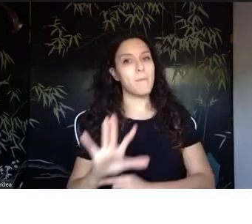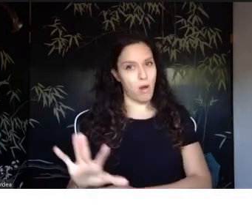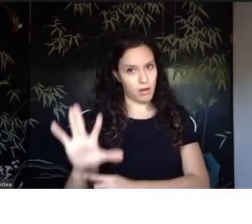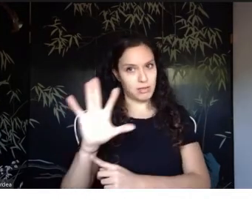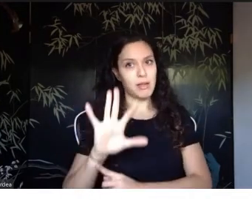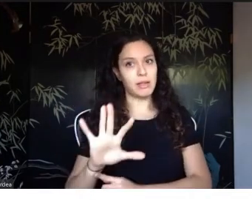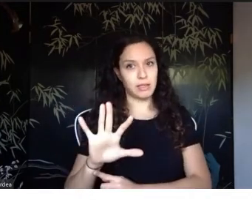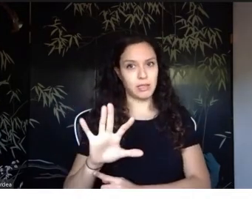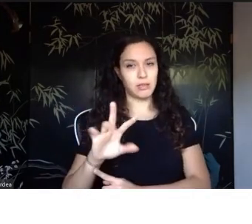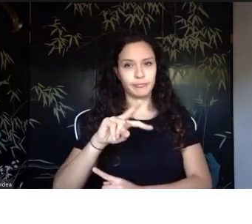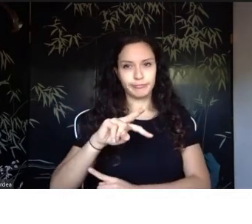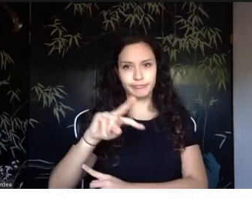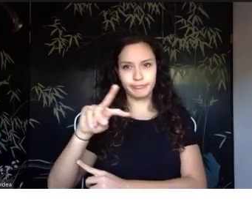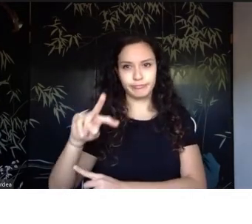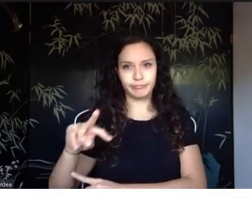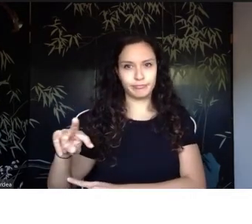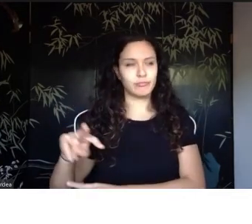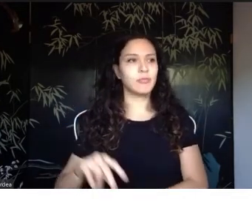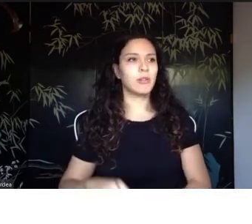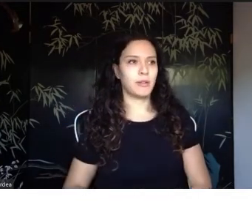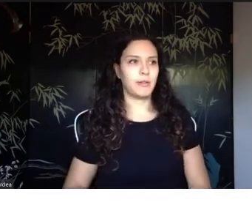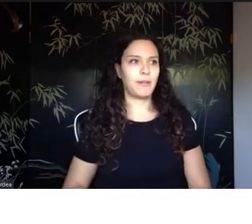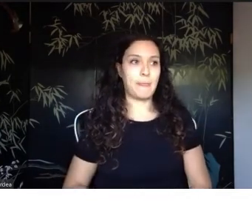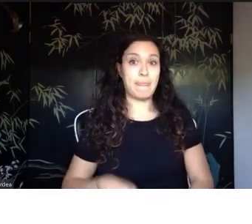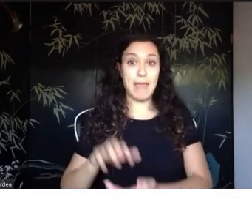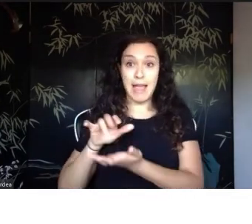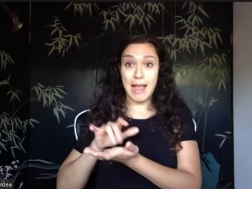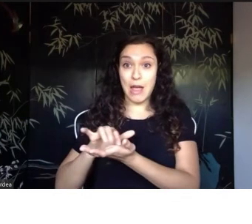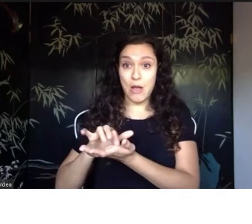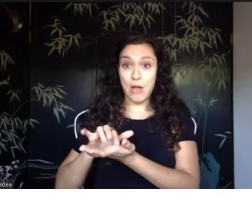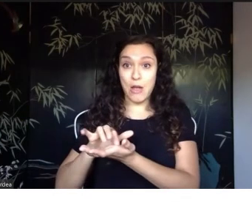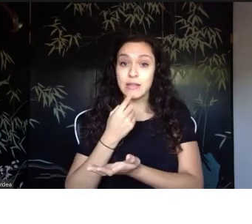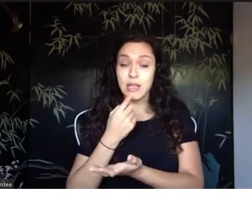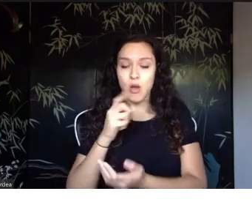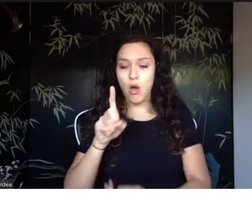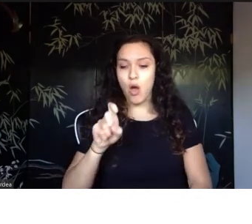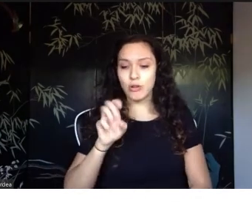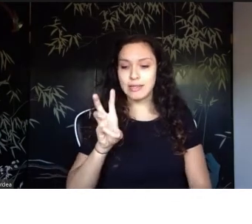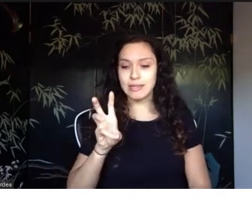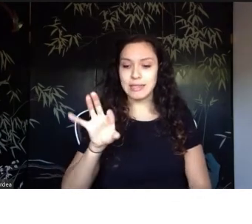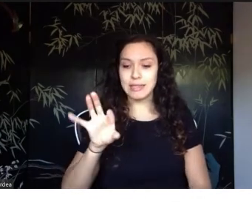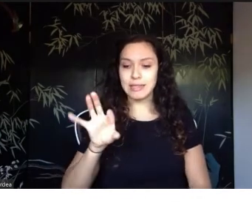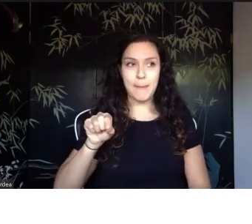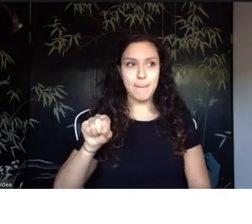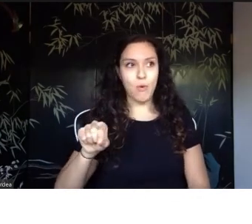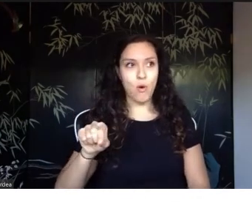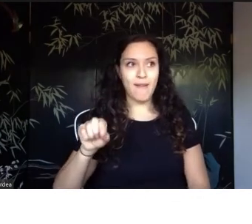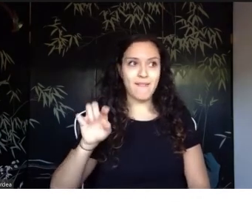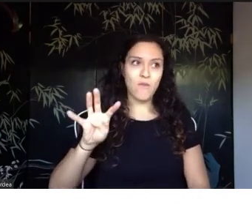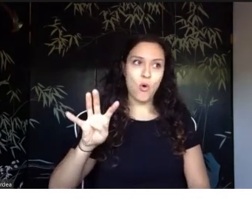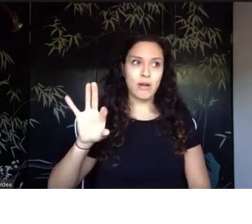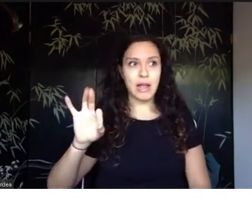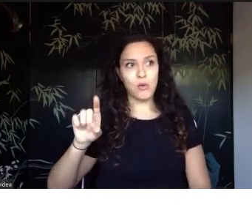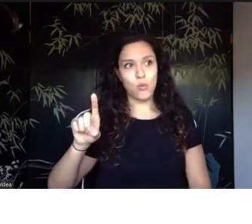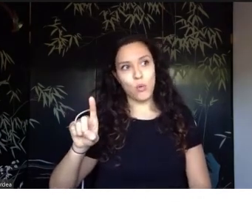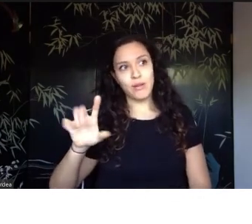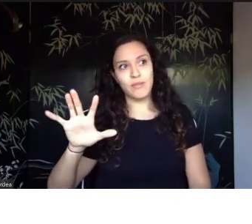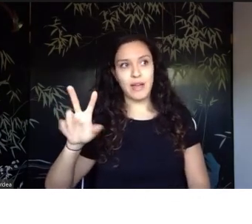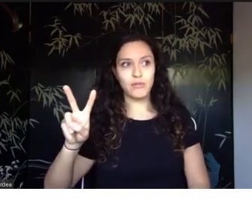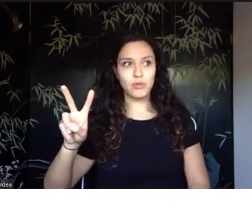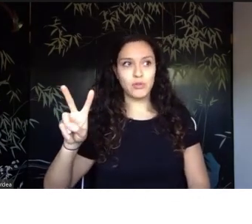approximately, so it can't be equal, approximately, if I look at the calculator tells me x equals